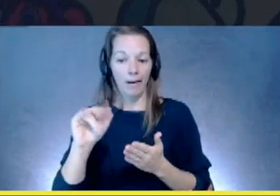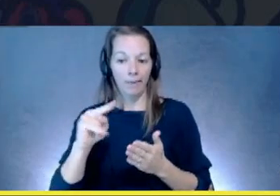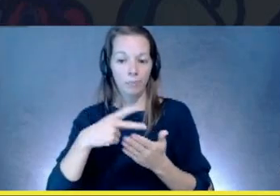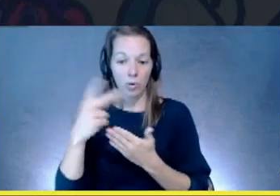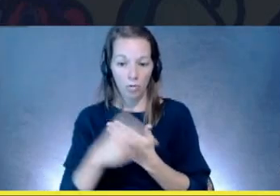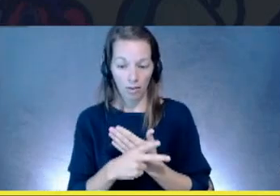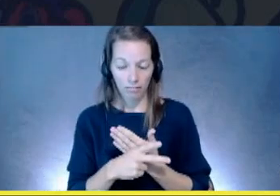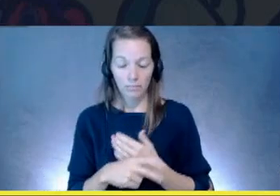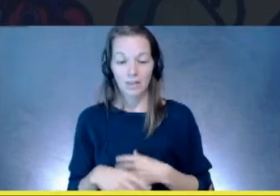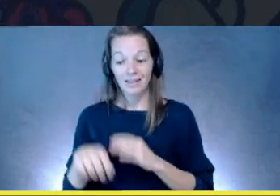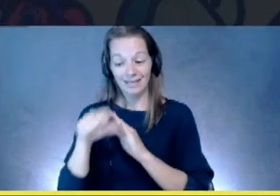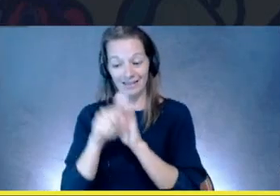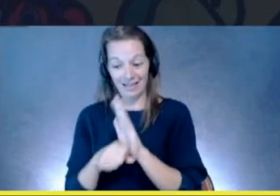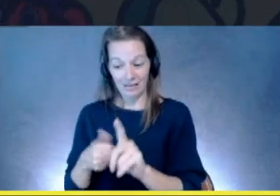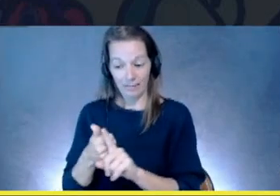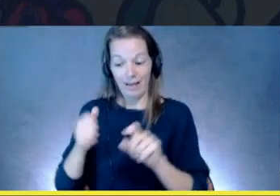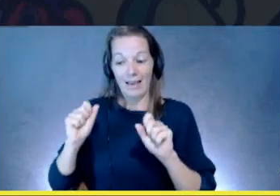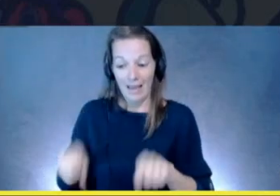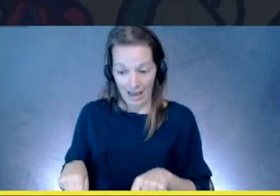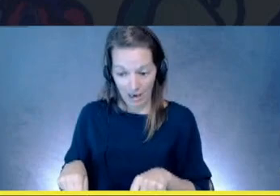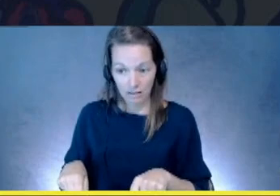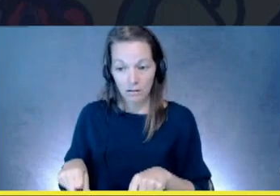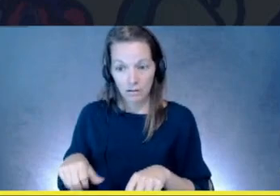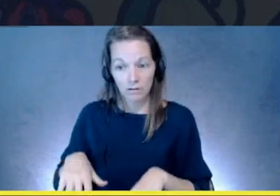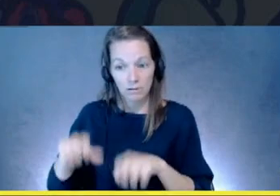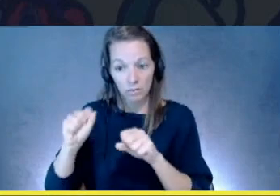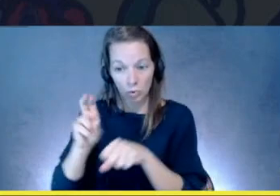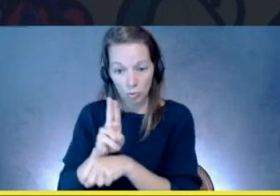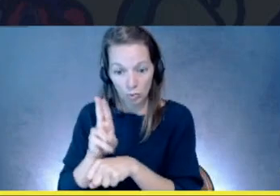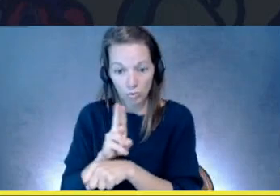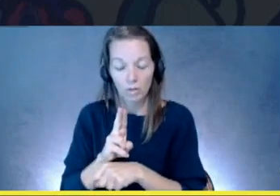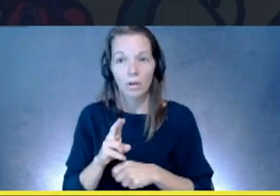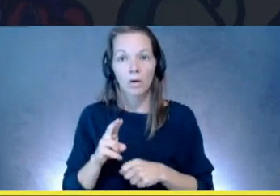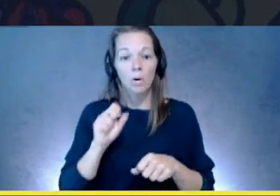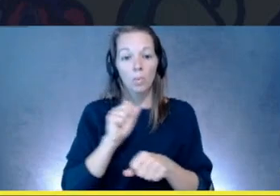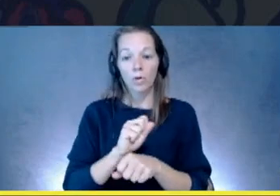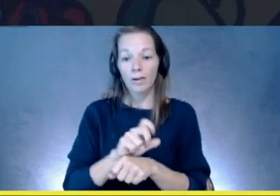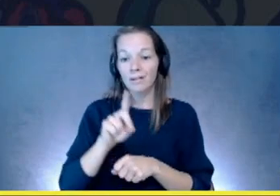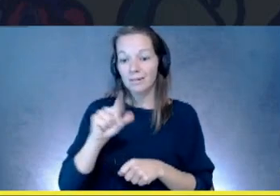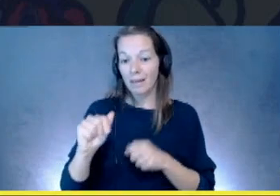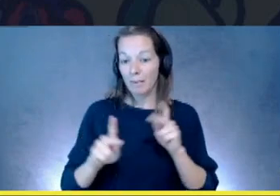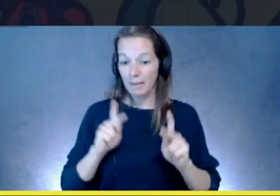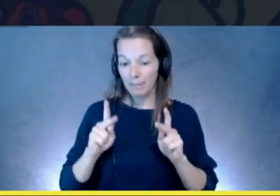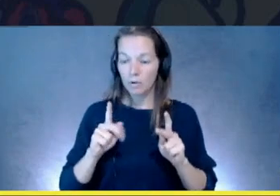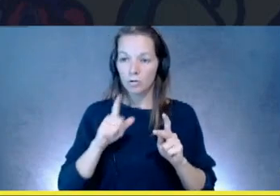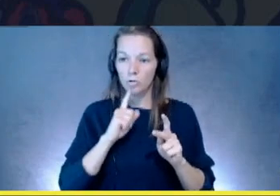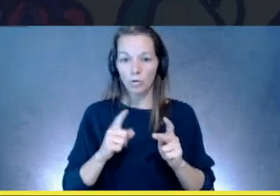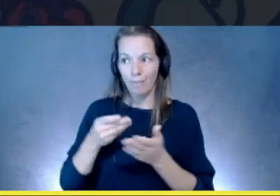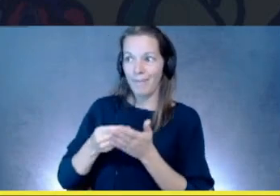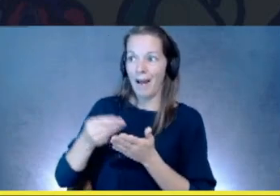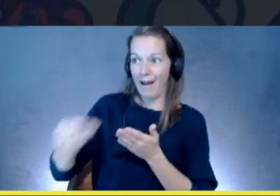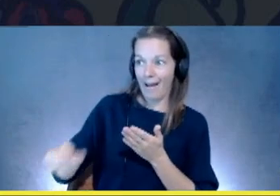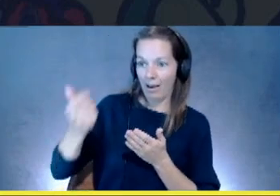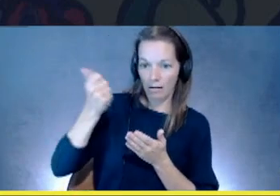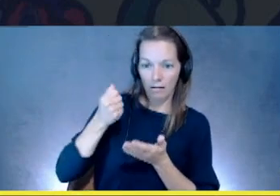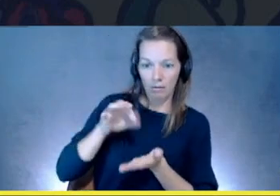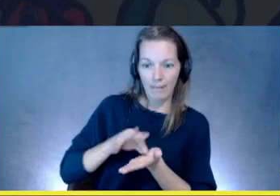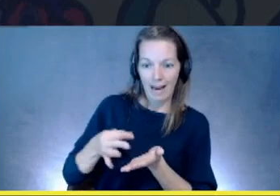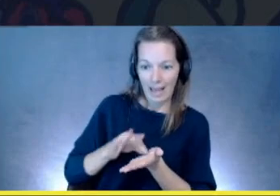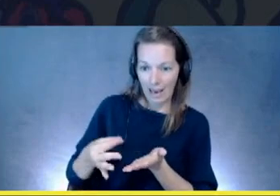adopt to allow working disabled people to buy into Medicaid, to purchase Medicaid through